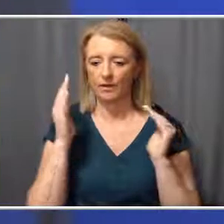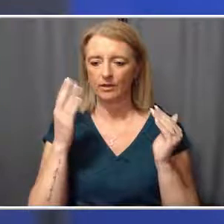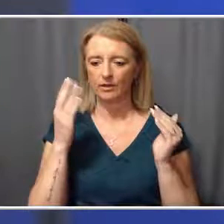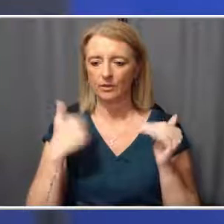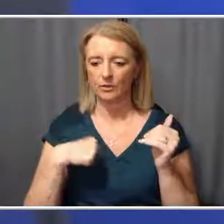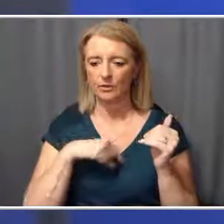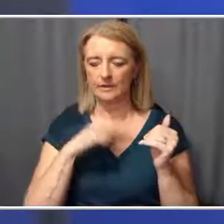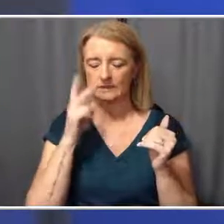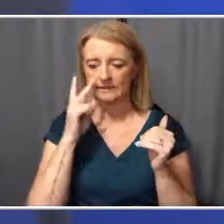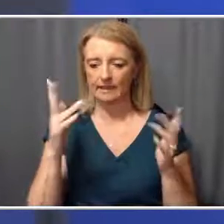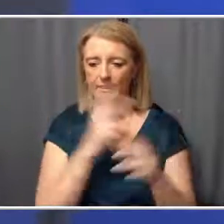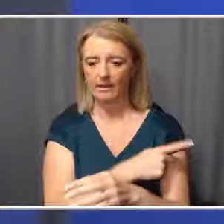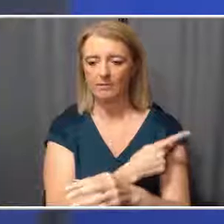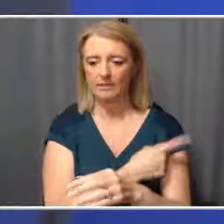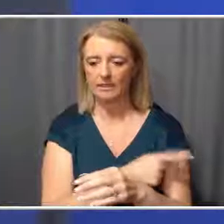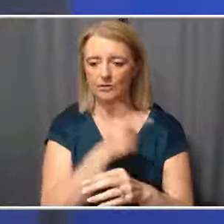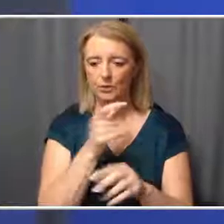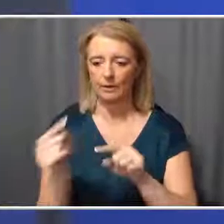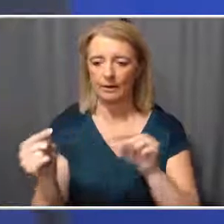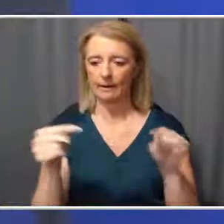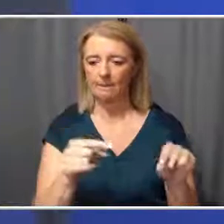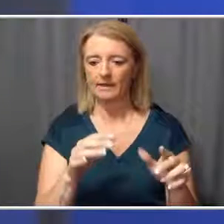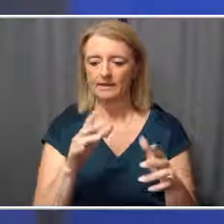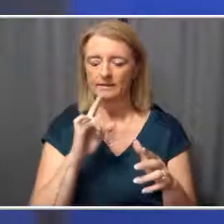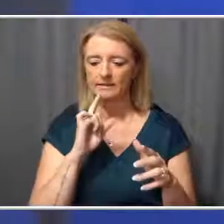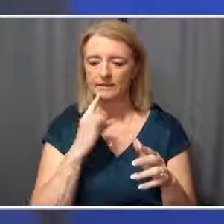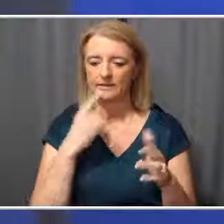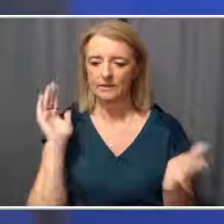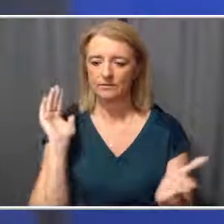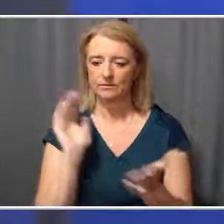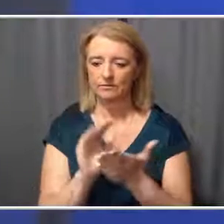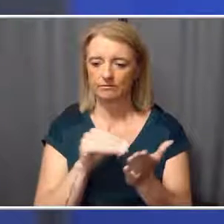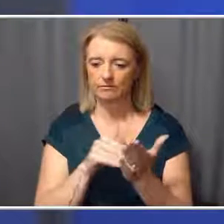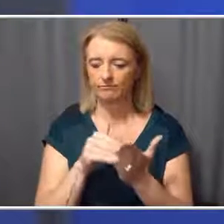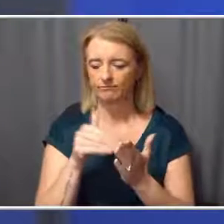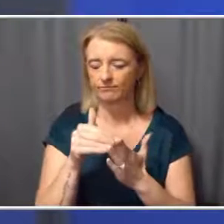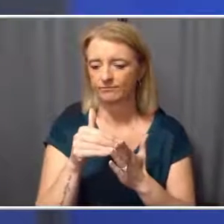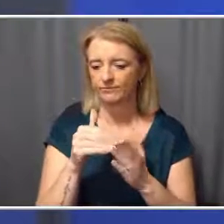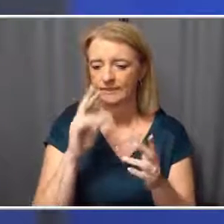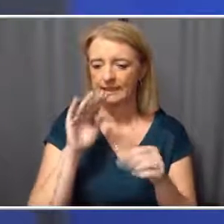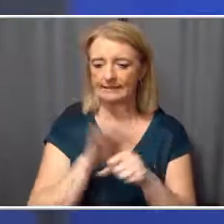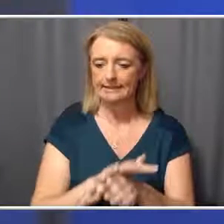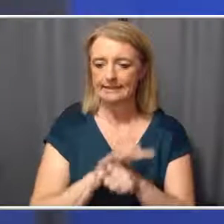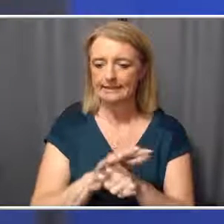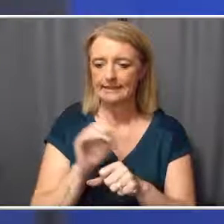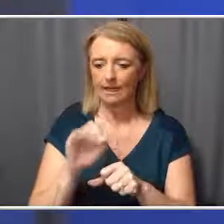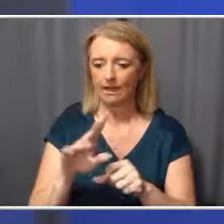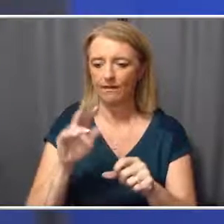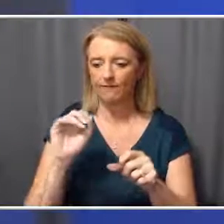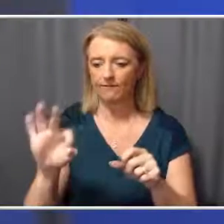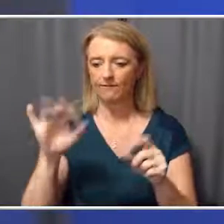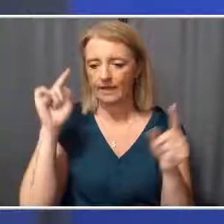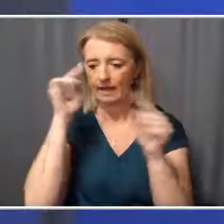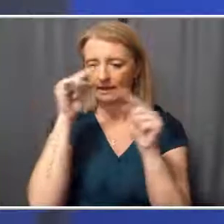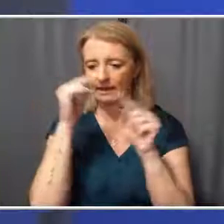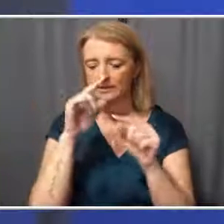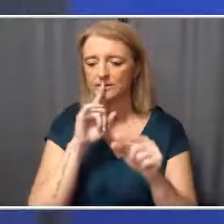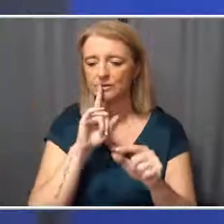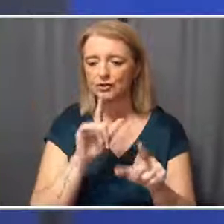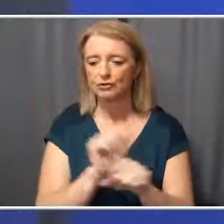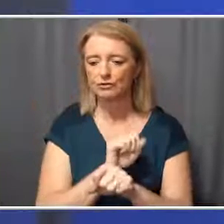get off of some of their preventative meds, Sarah mentioned Topamax in particular, which can be very effective for a lot of patients as far as decreasing their